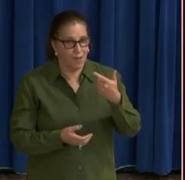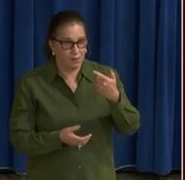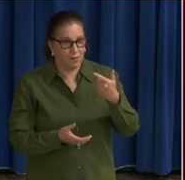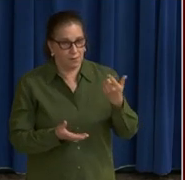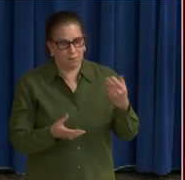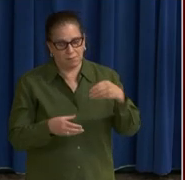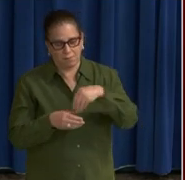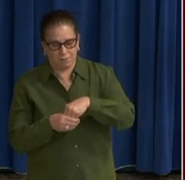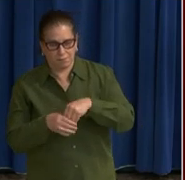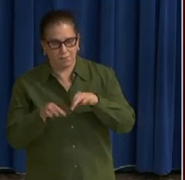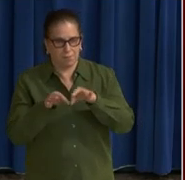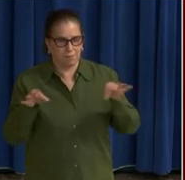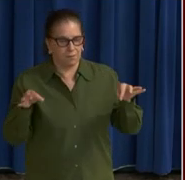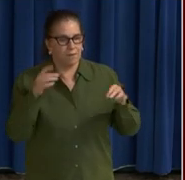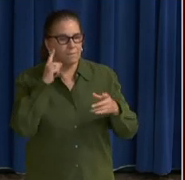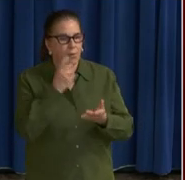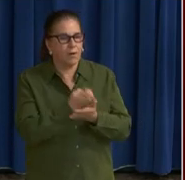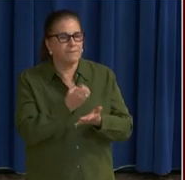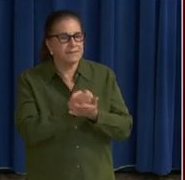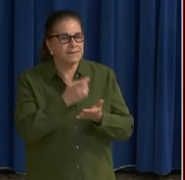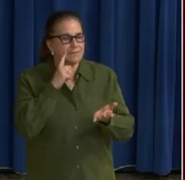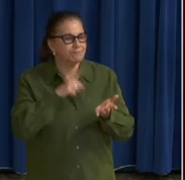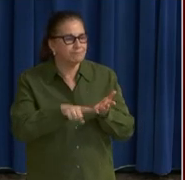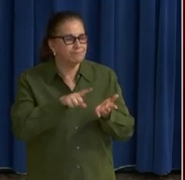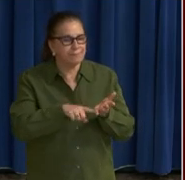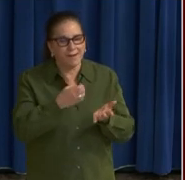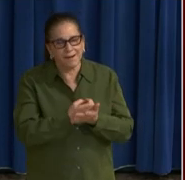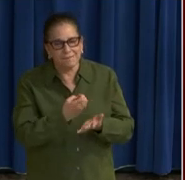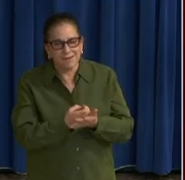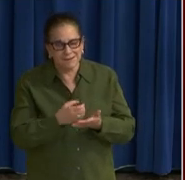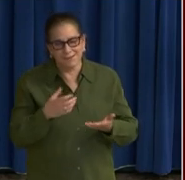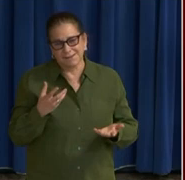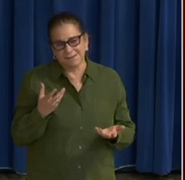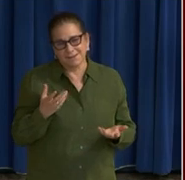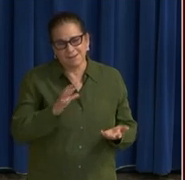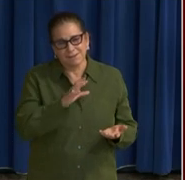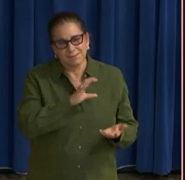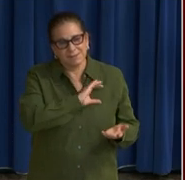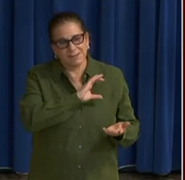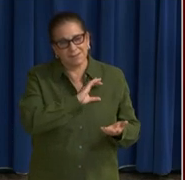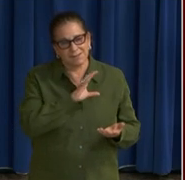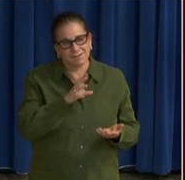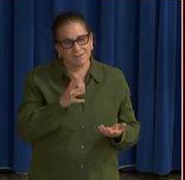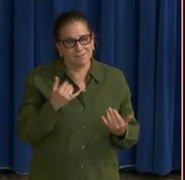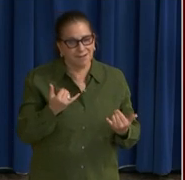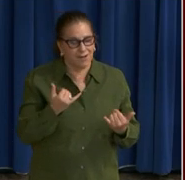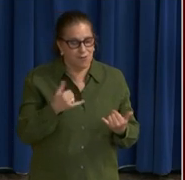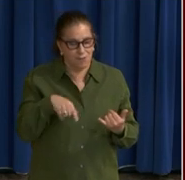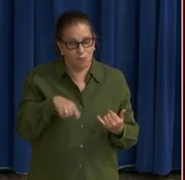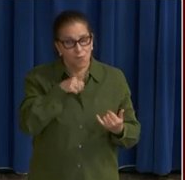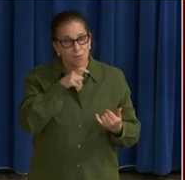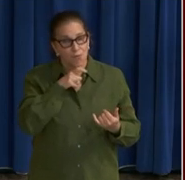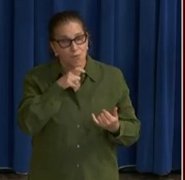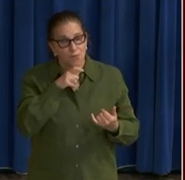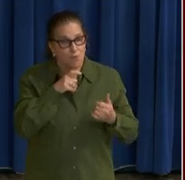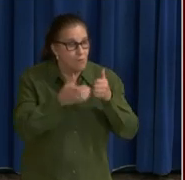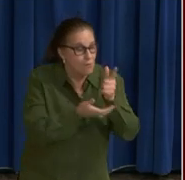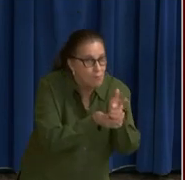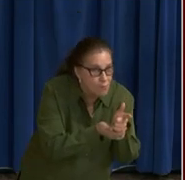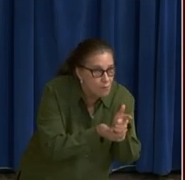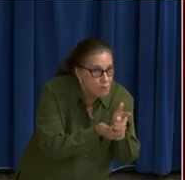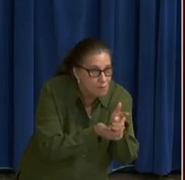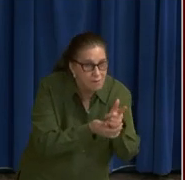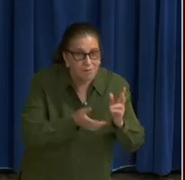on administrative leave. As you know, the U.S. Attorney's Office for the District of Columbia will conduct an independent review into the facts